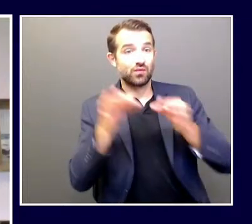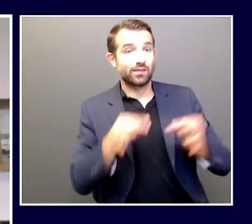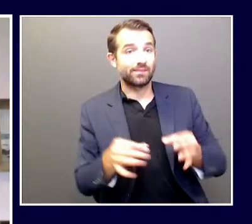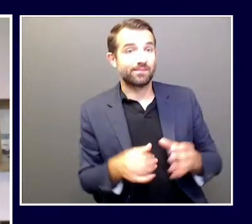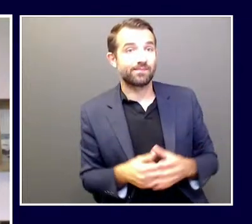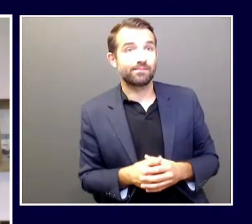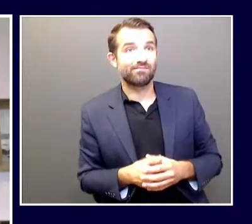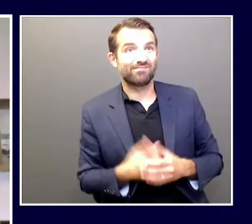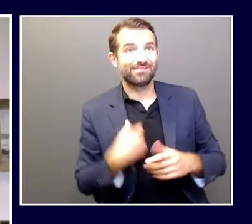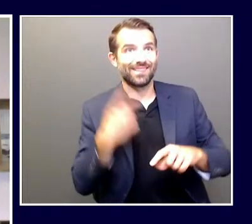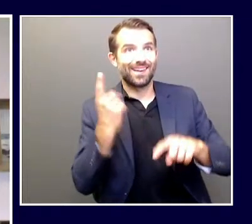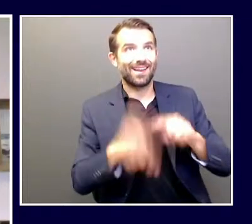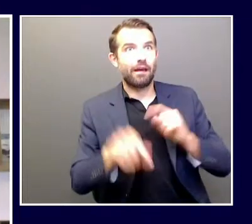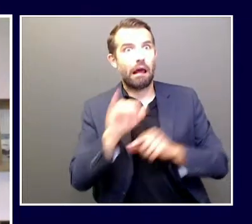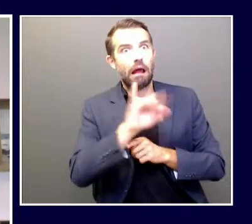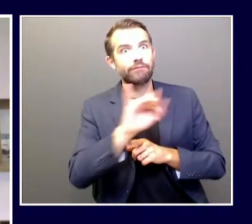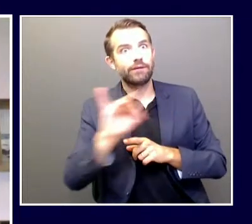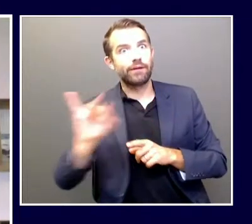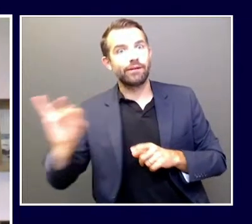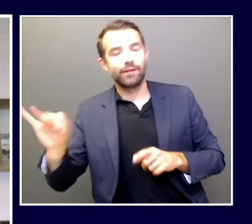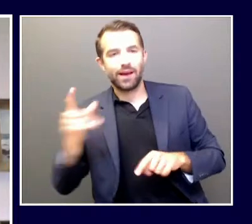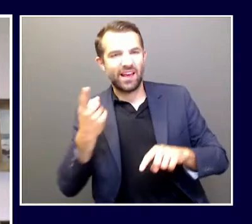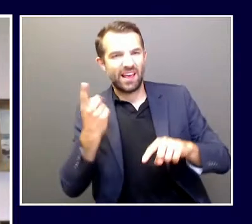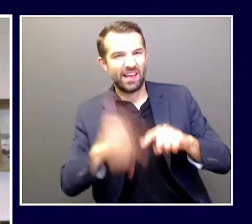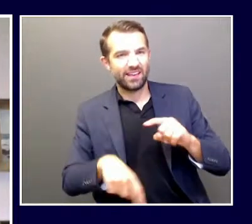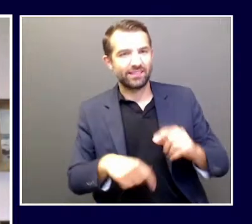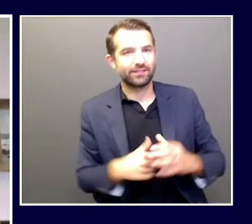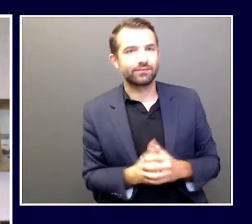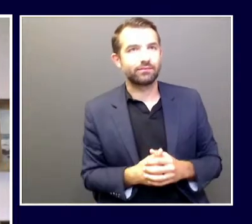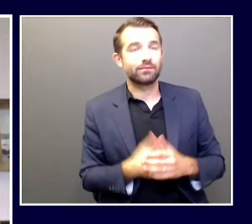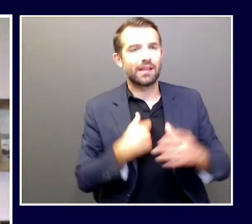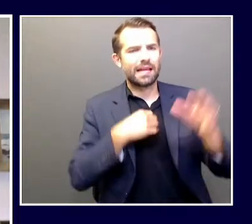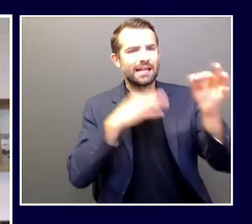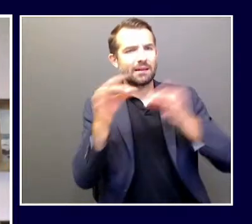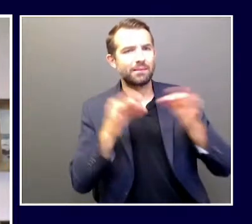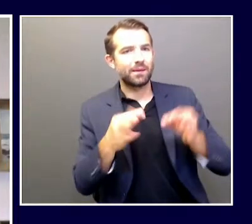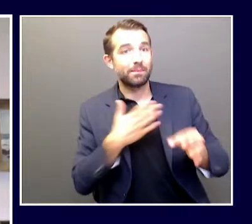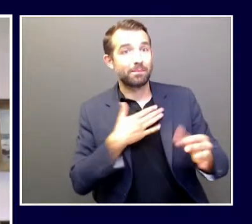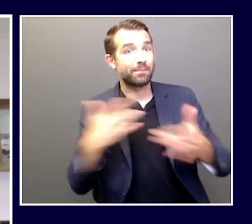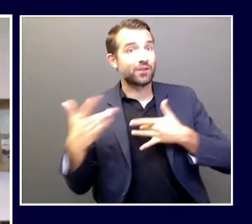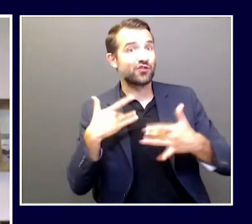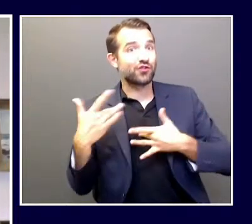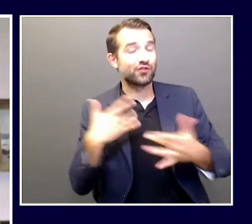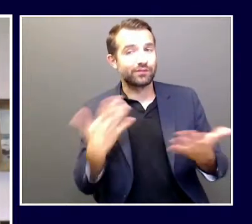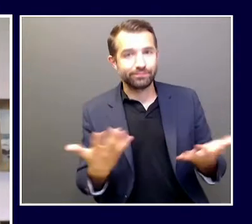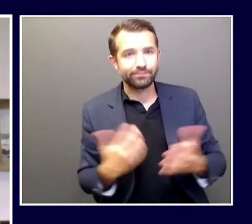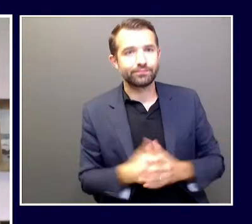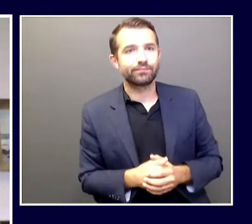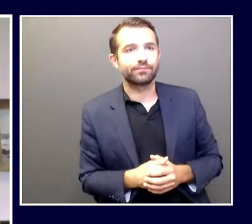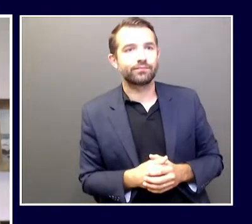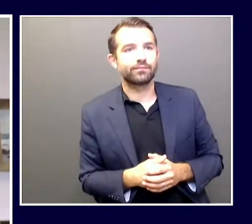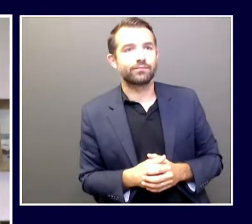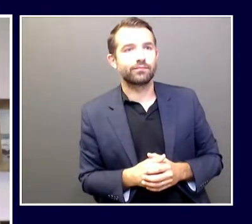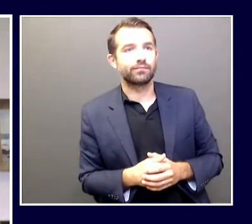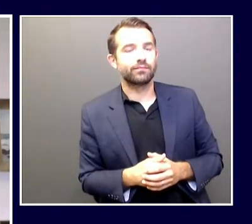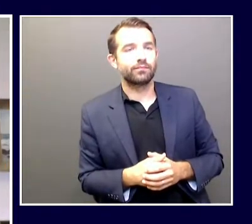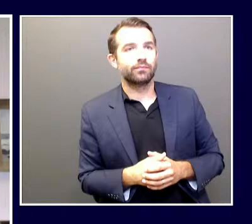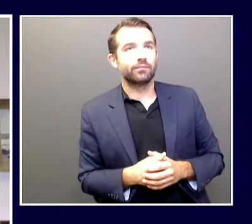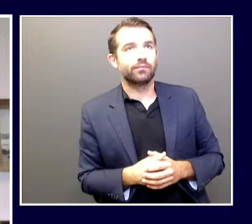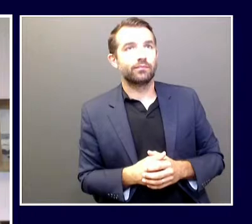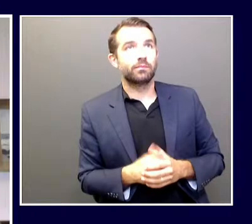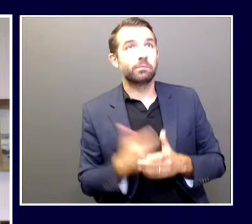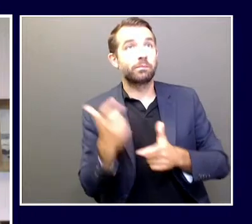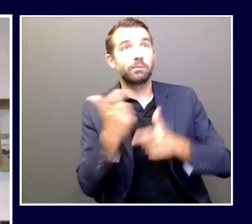of something that areas I'm concerned about. We're predominantly or principally referring to the Binax Now test,